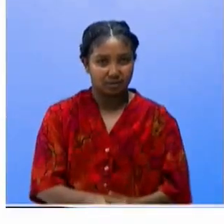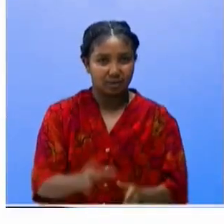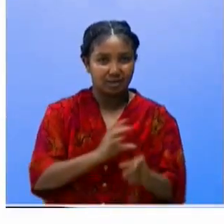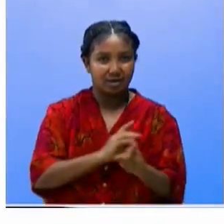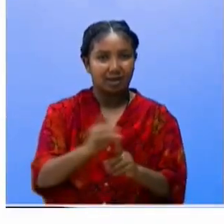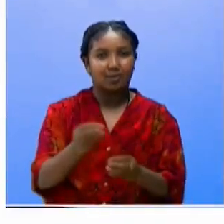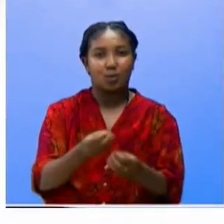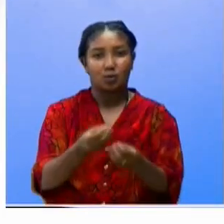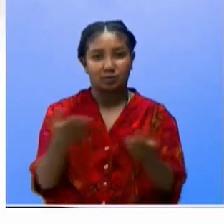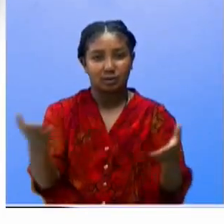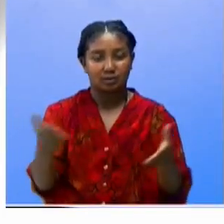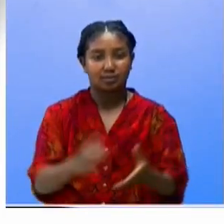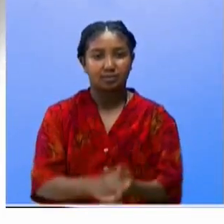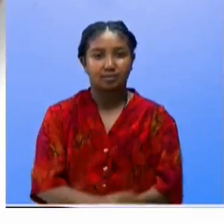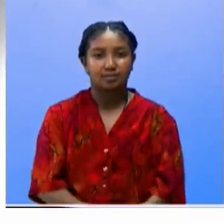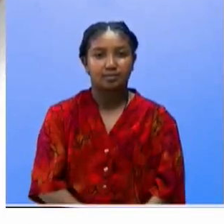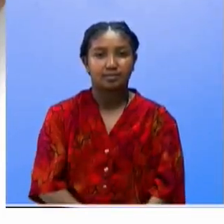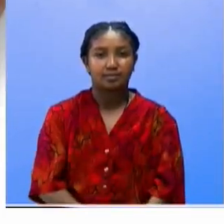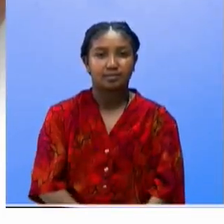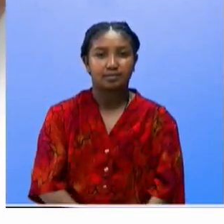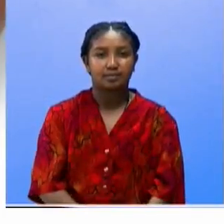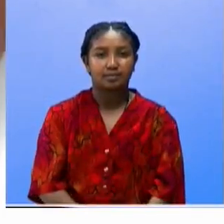Direct object.